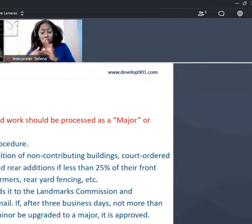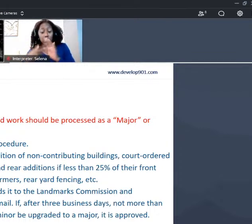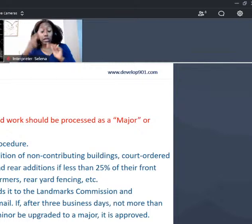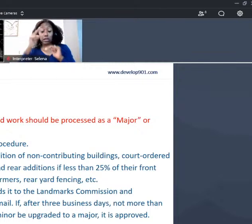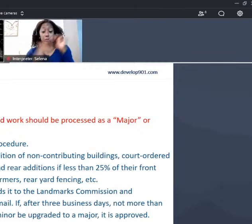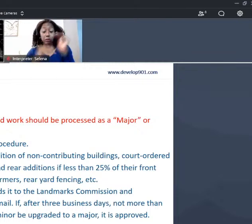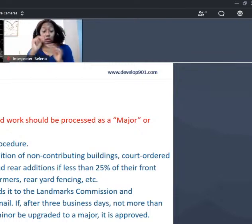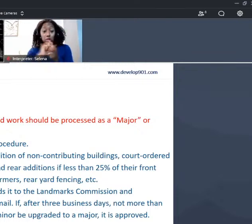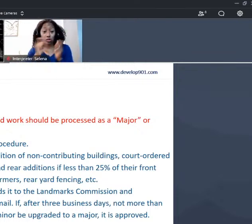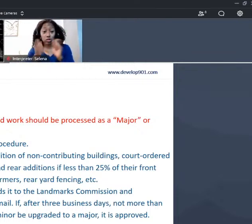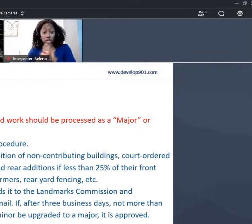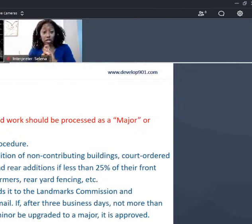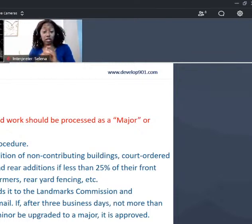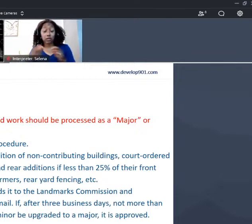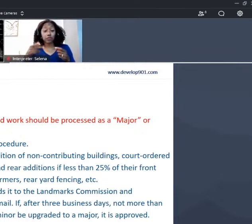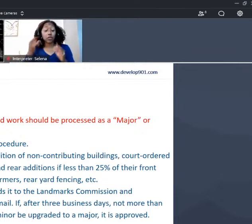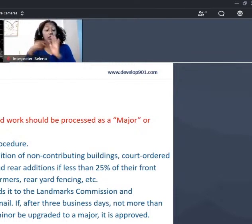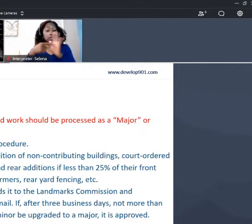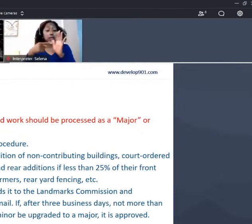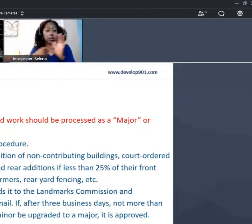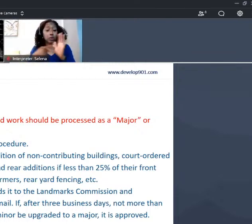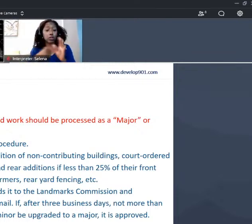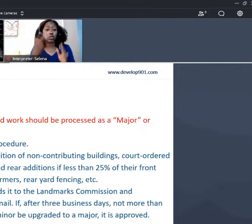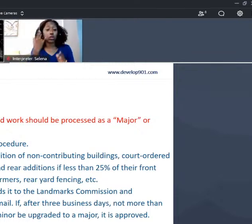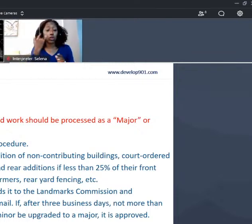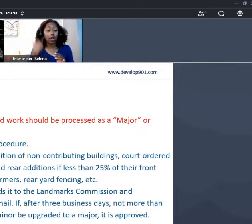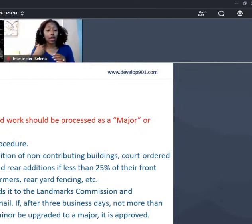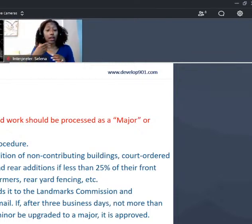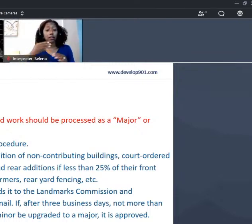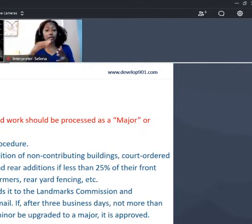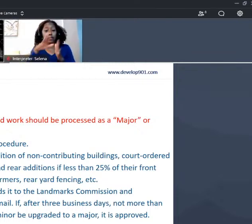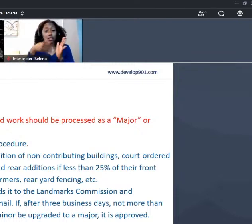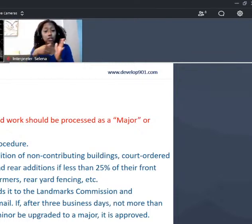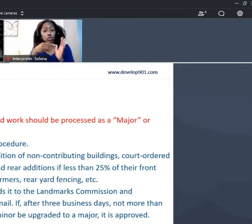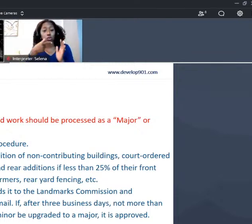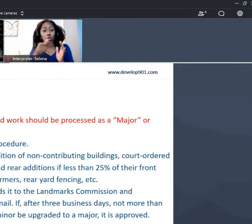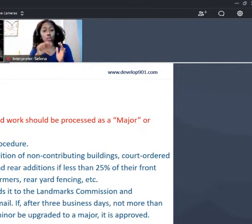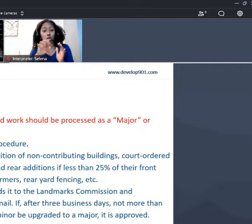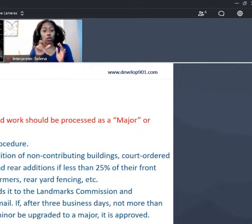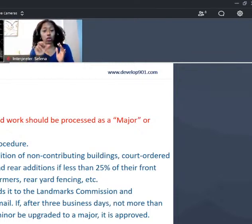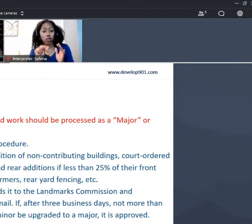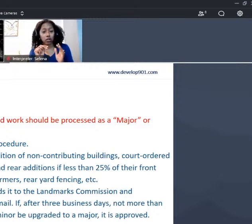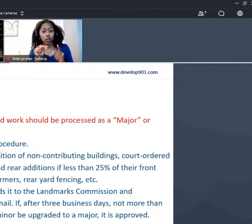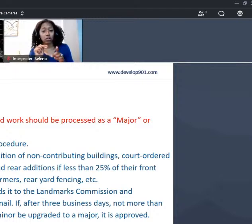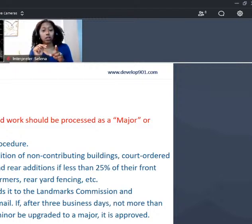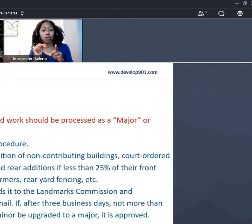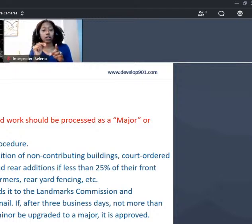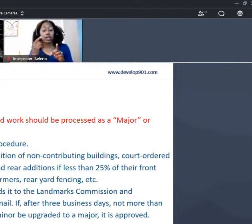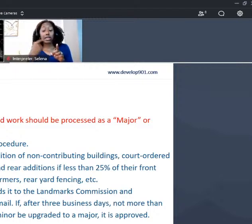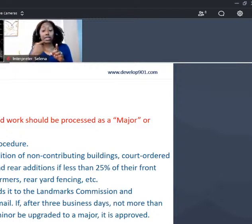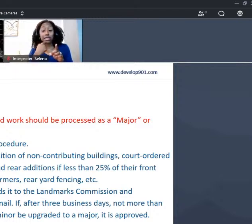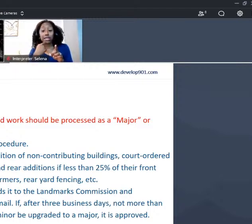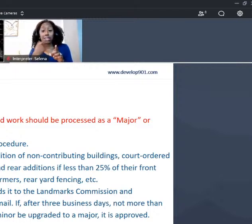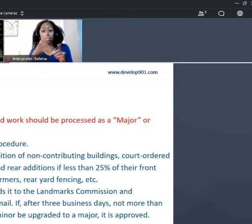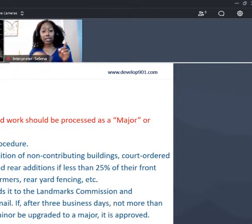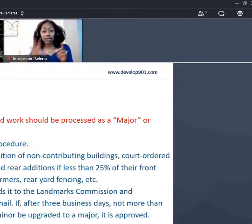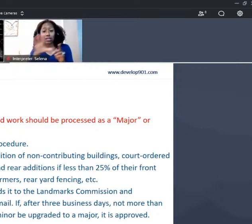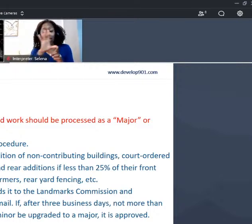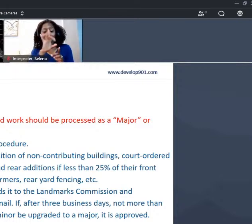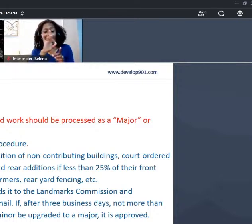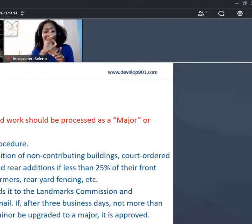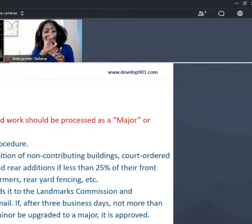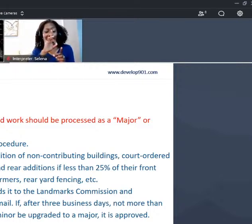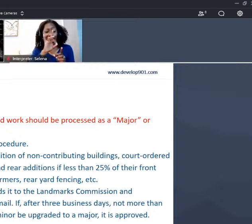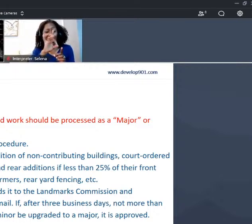contributing building? If you have, for instance, Central Gardens that identifies its significance, its period of significance as 1890 to